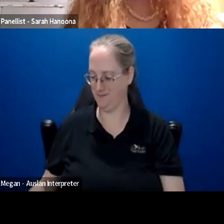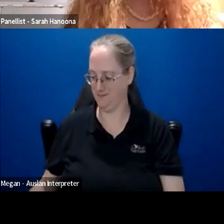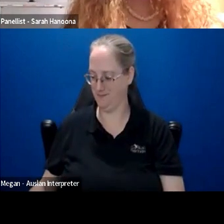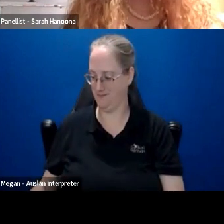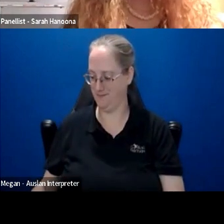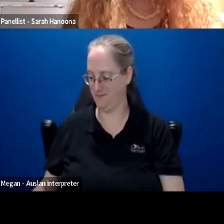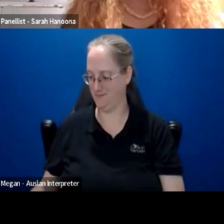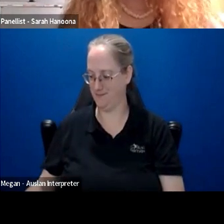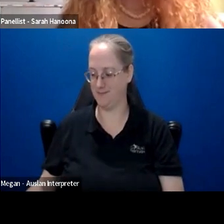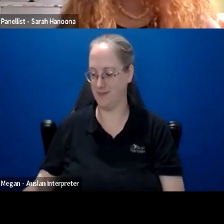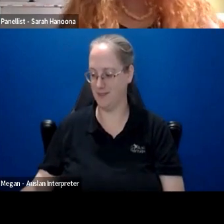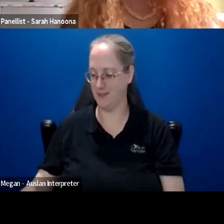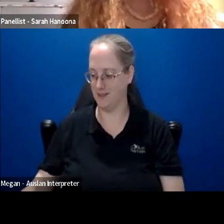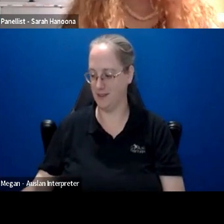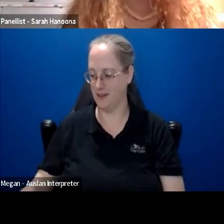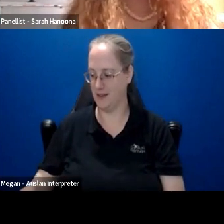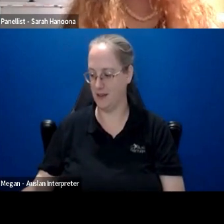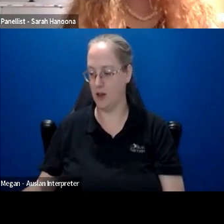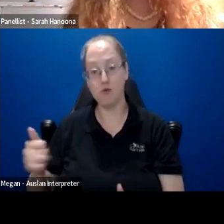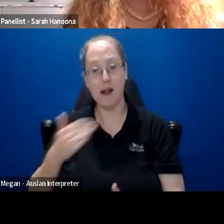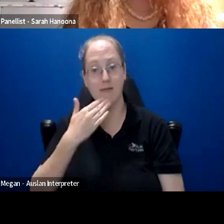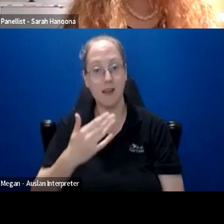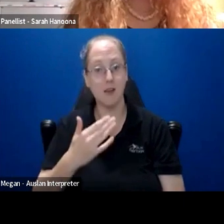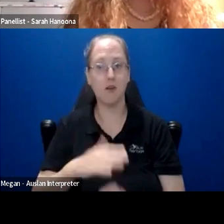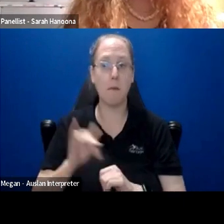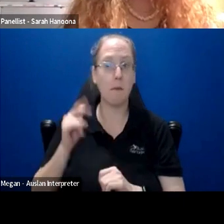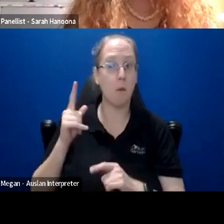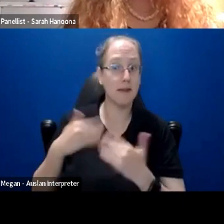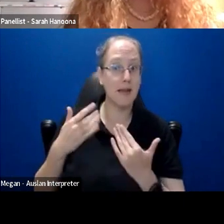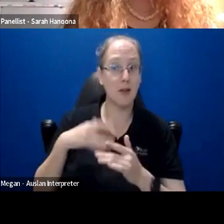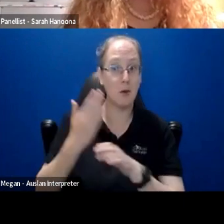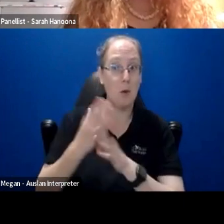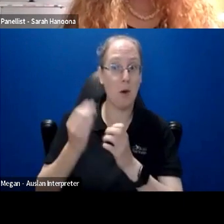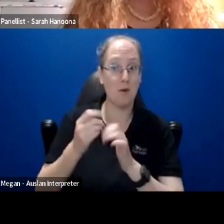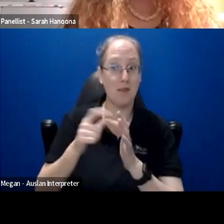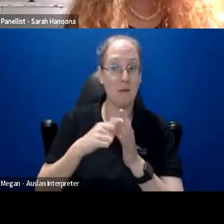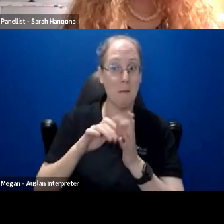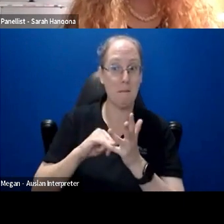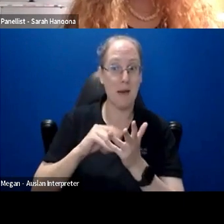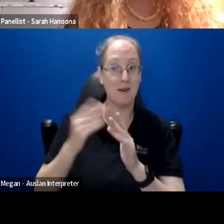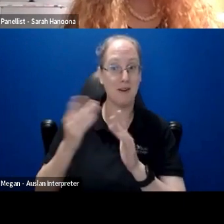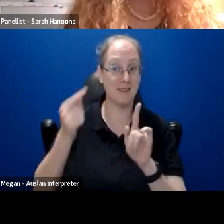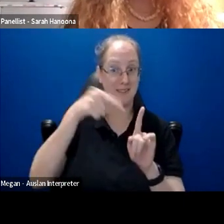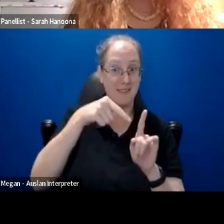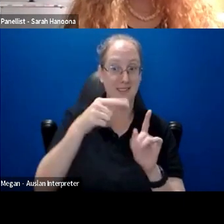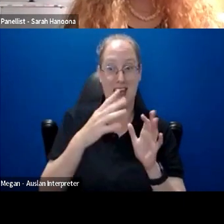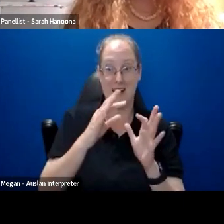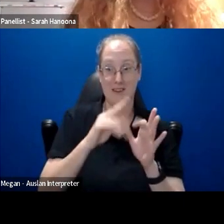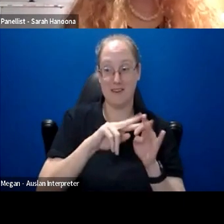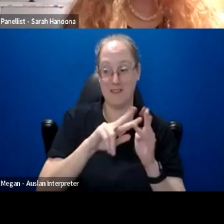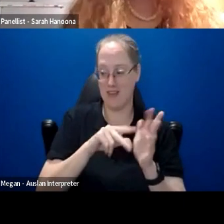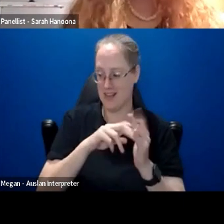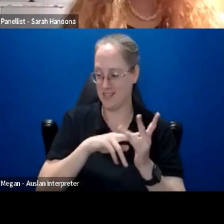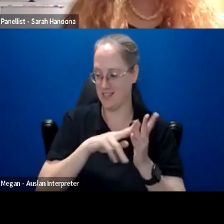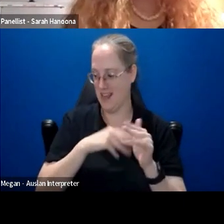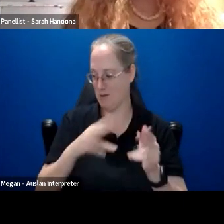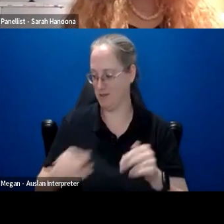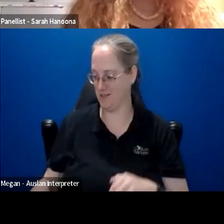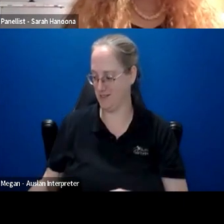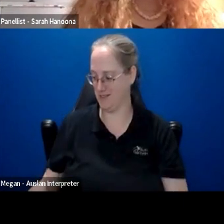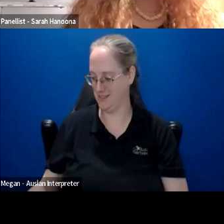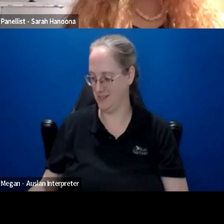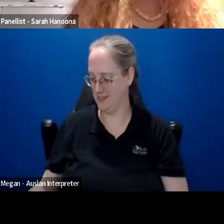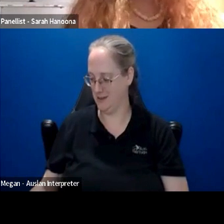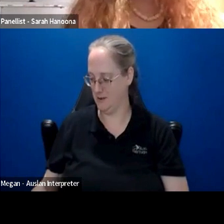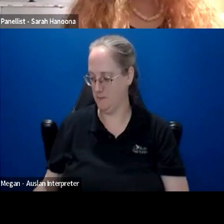Great, thank you, Sarah. Maybe one day you'll be working with Paris at Foundation House. And Pawana, I'd like to ask you the